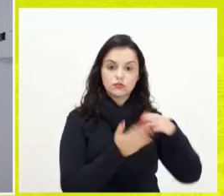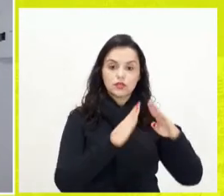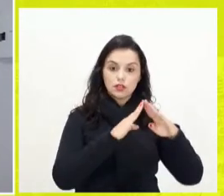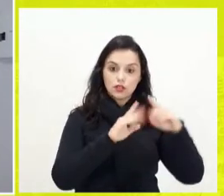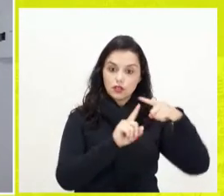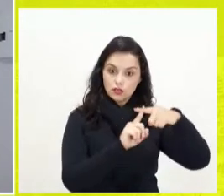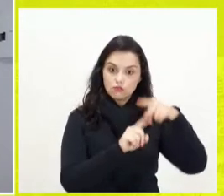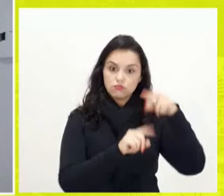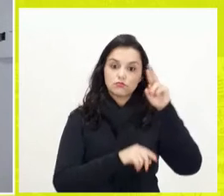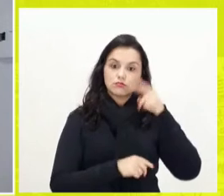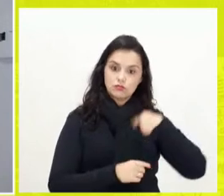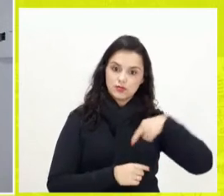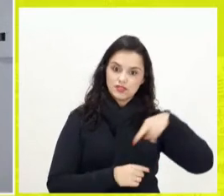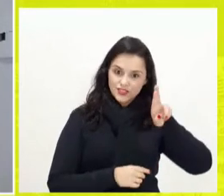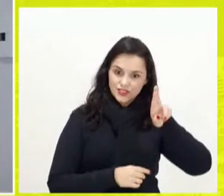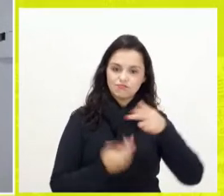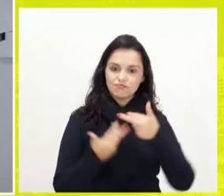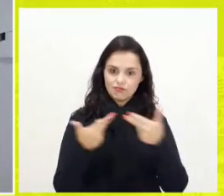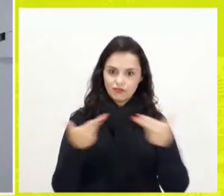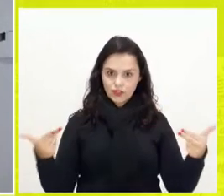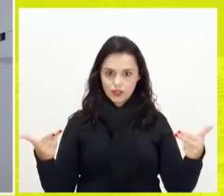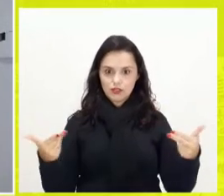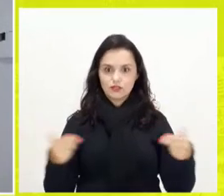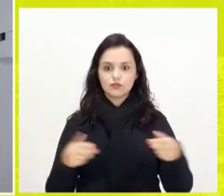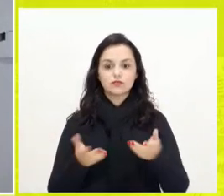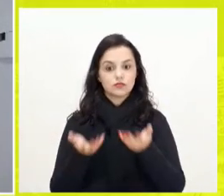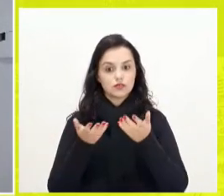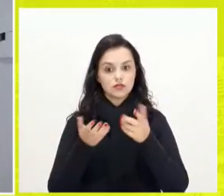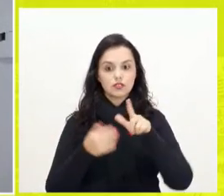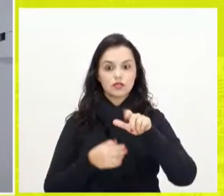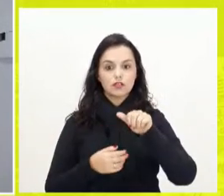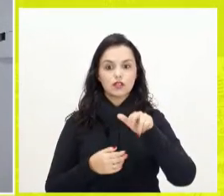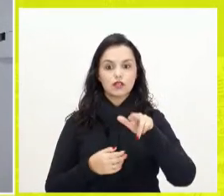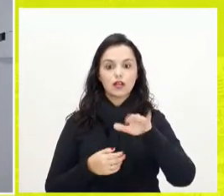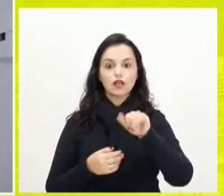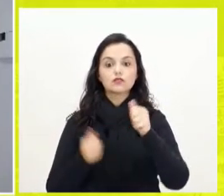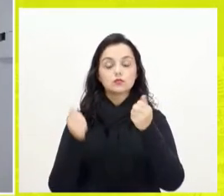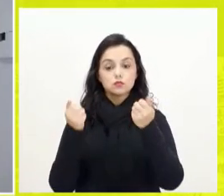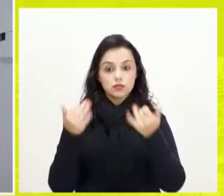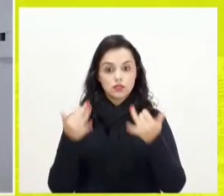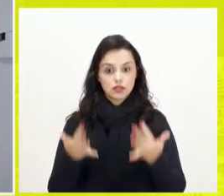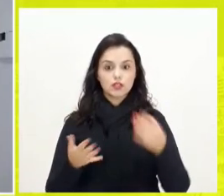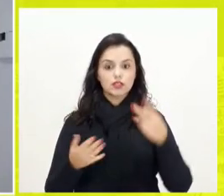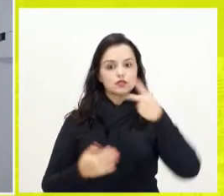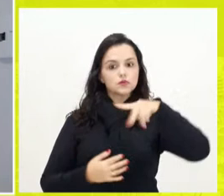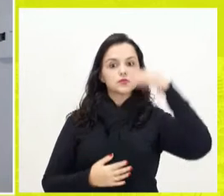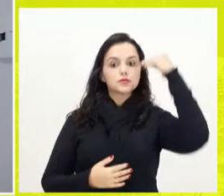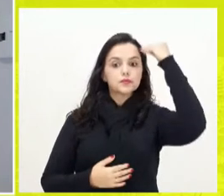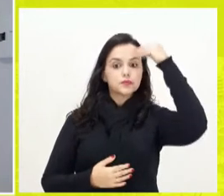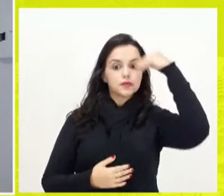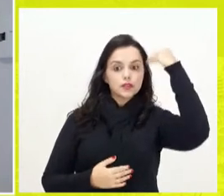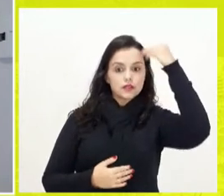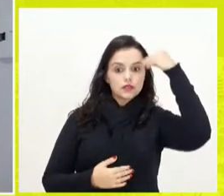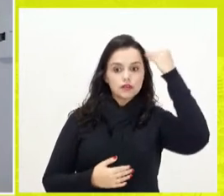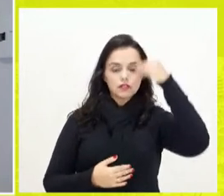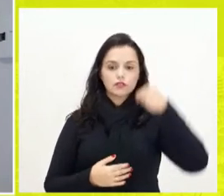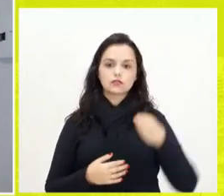uh lara and chris to comment based on their experience with latime